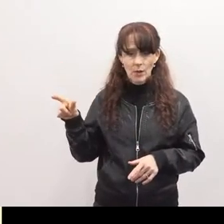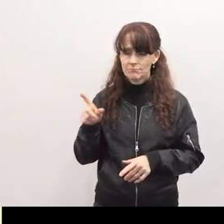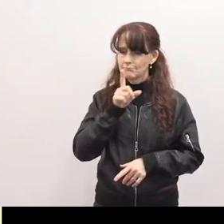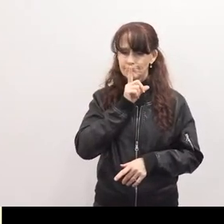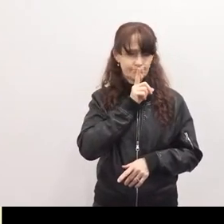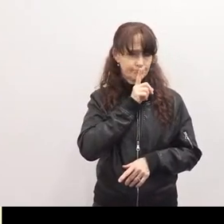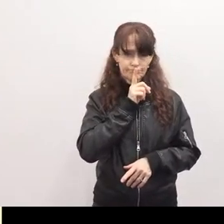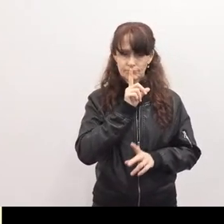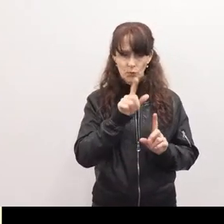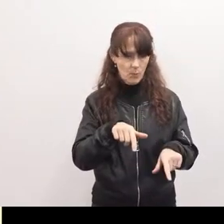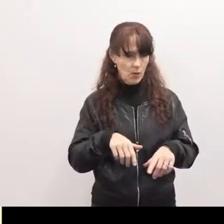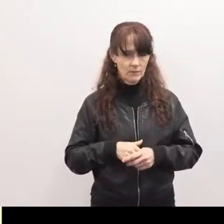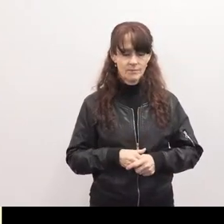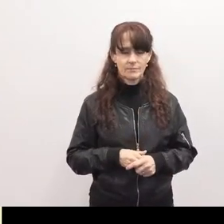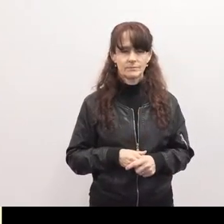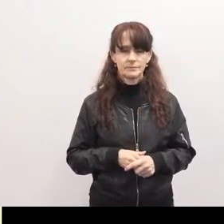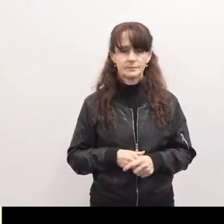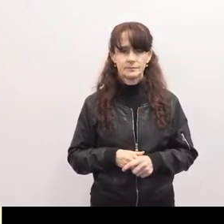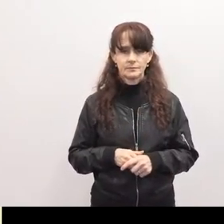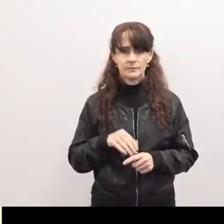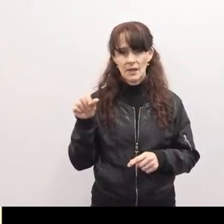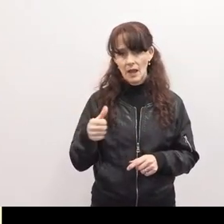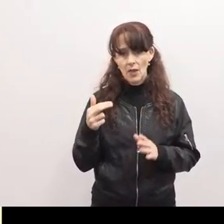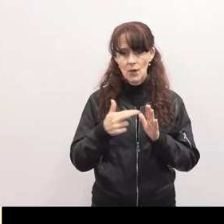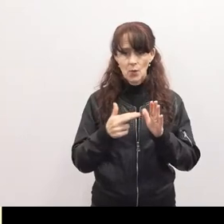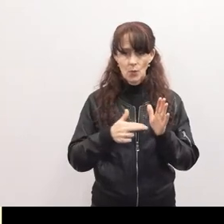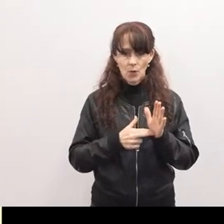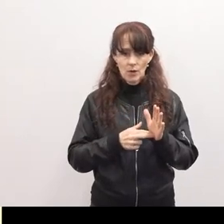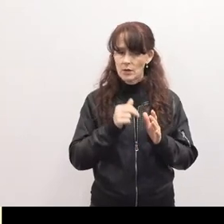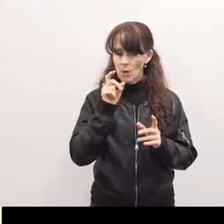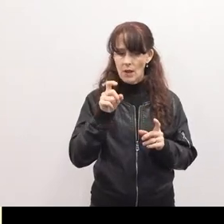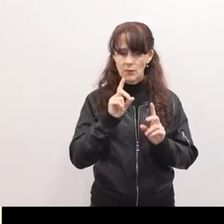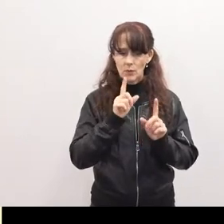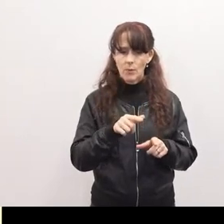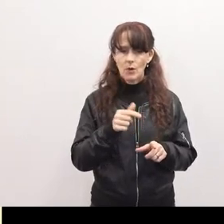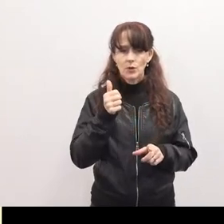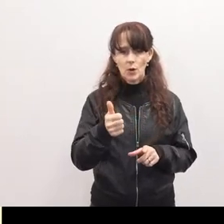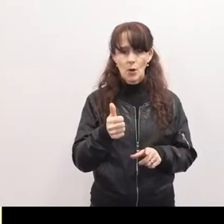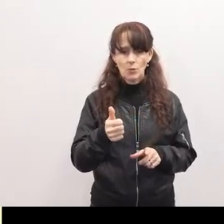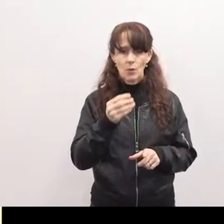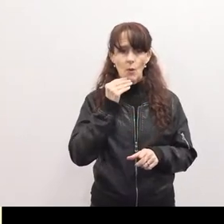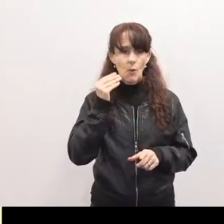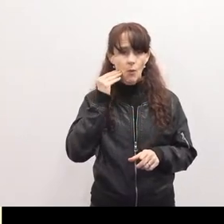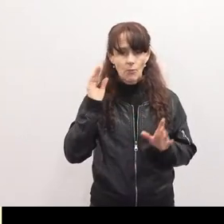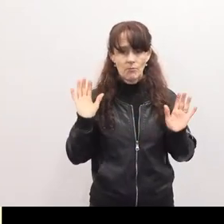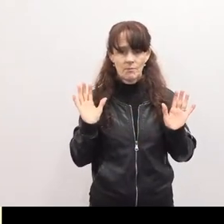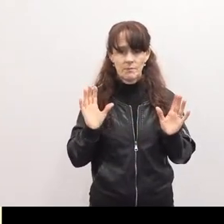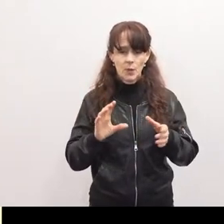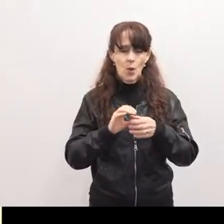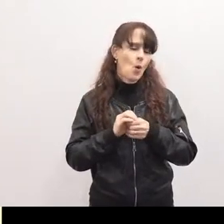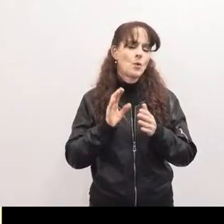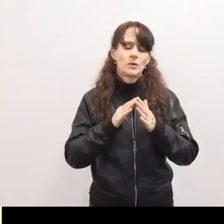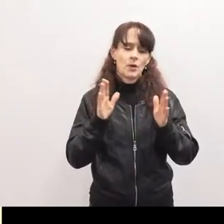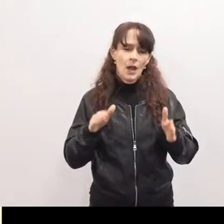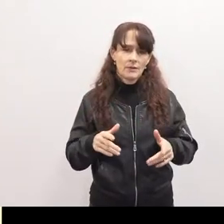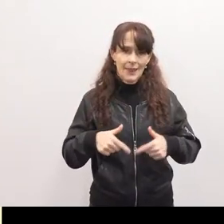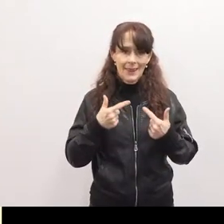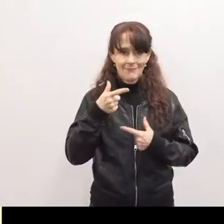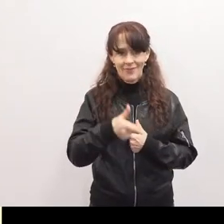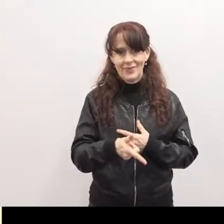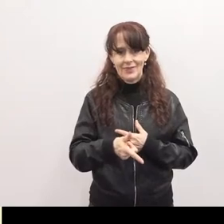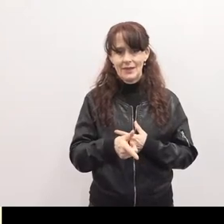report that. The other rule is you don't have to report your own residence. So if you own your house and live in it,